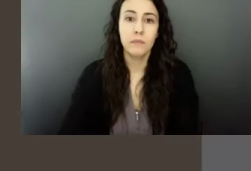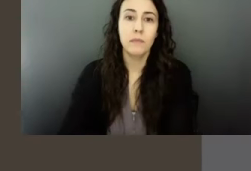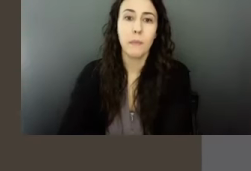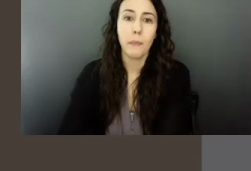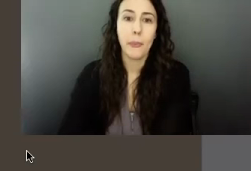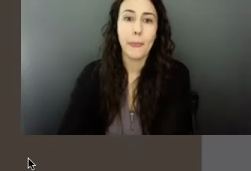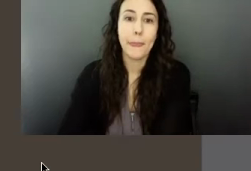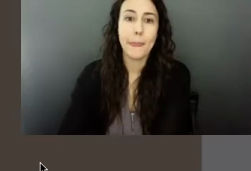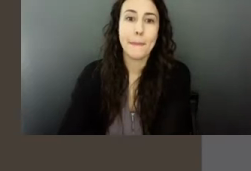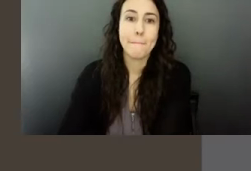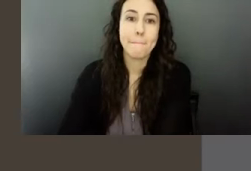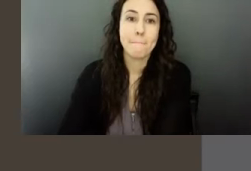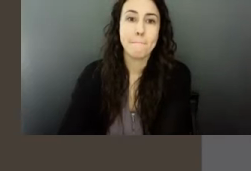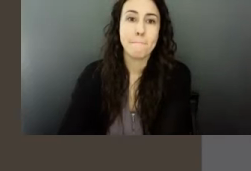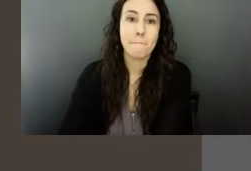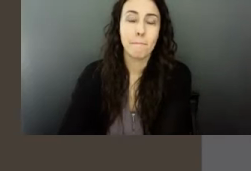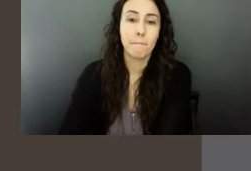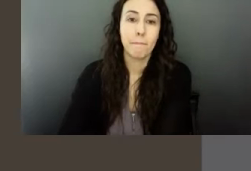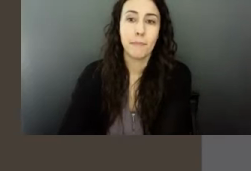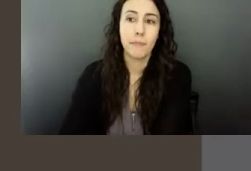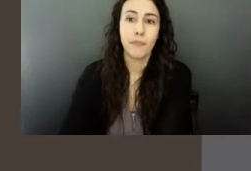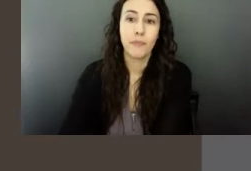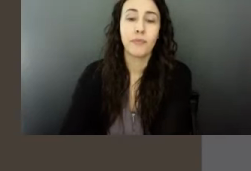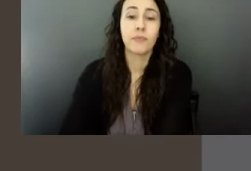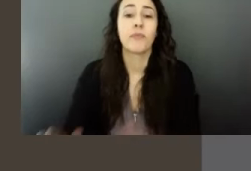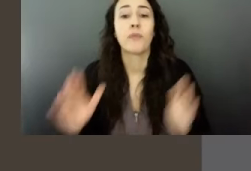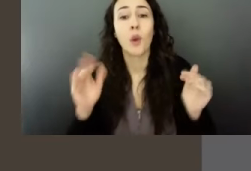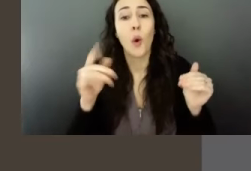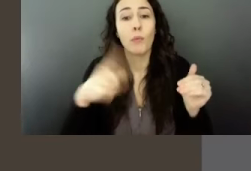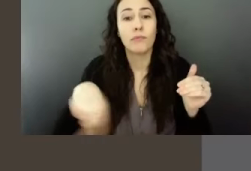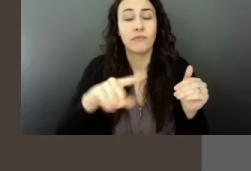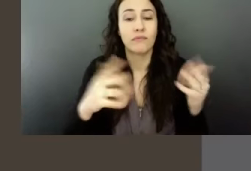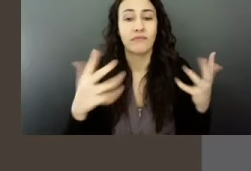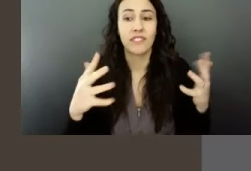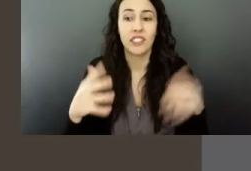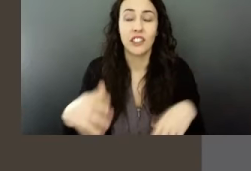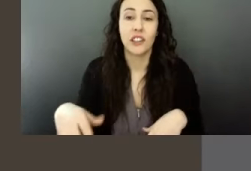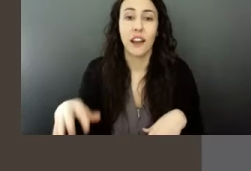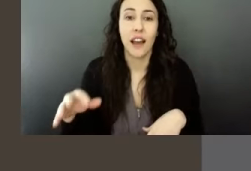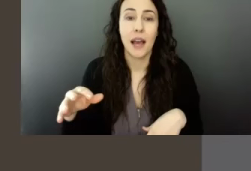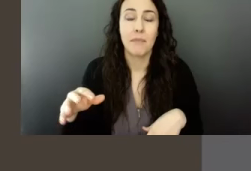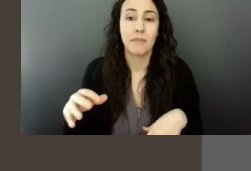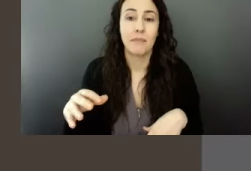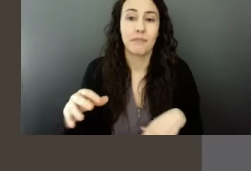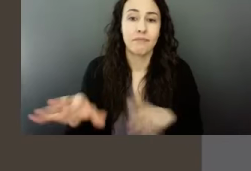group 1. Hopefully you all were able to grab or have someone